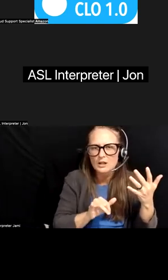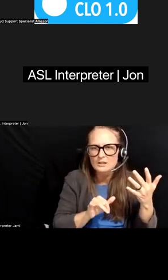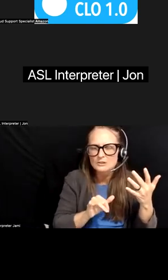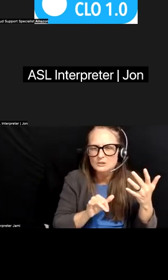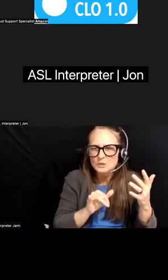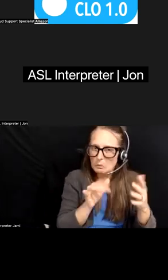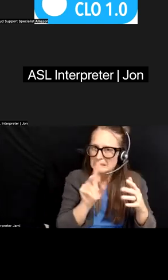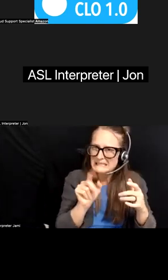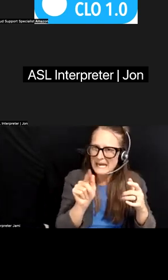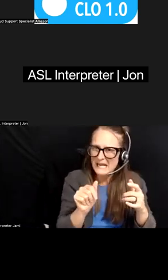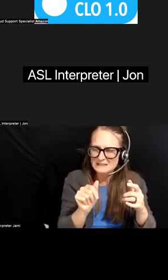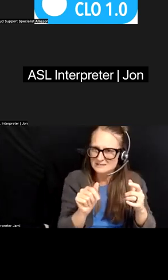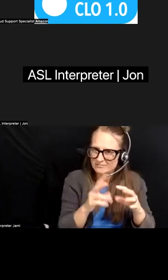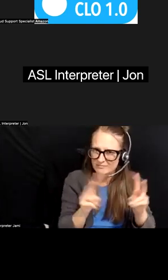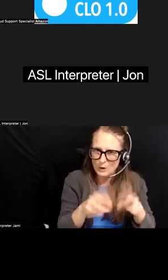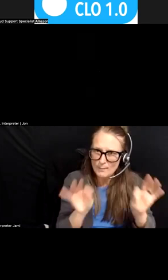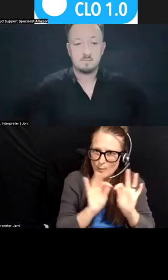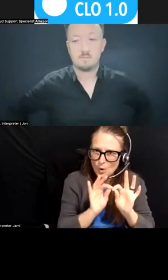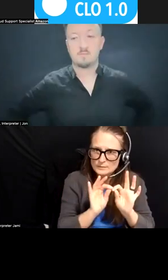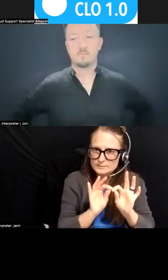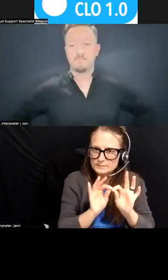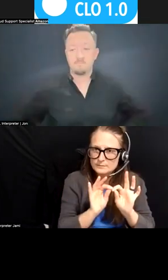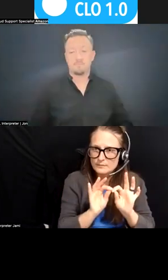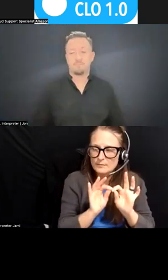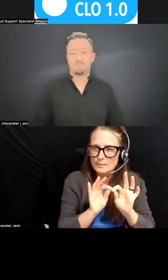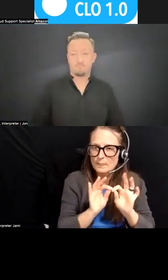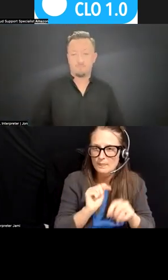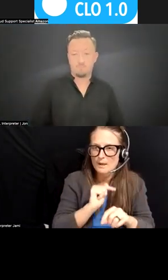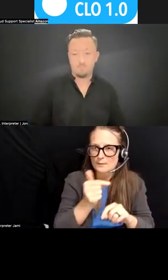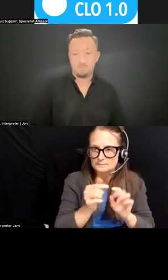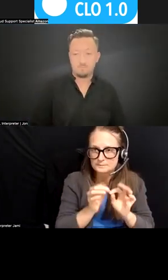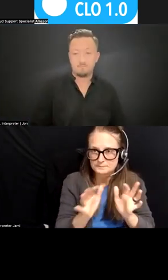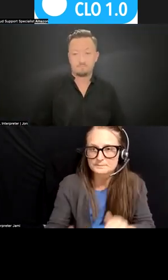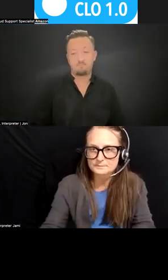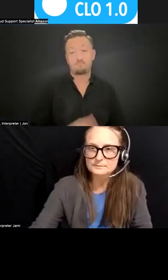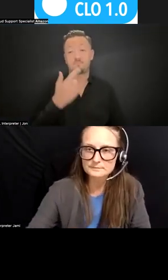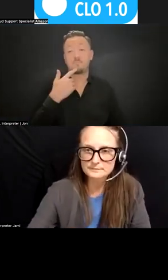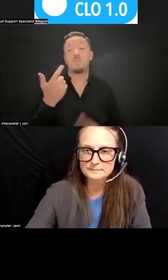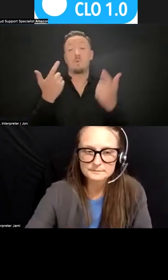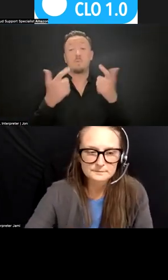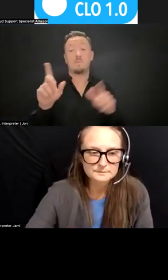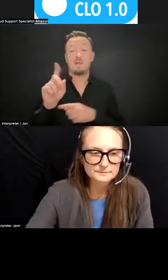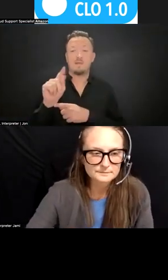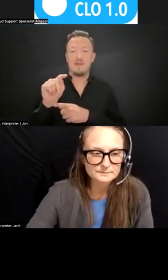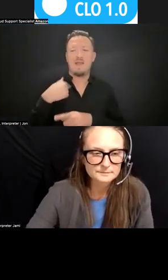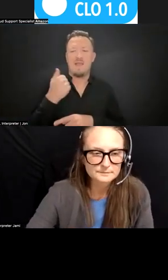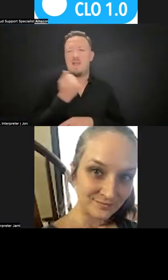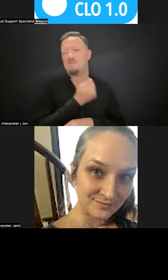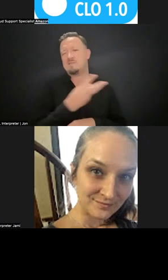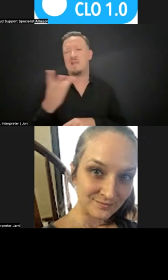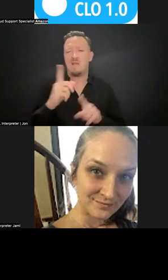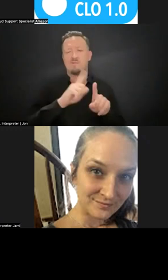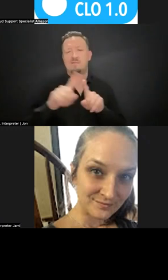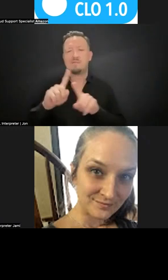very important. The big data has several characteristics that we're going to look at. It's